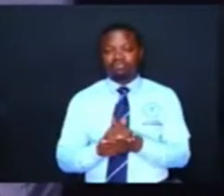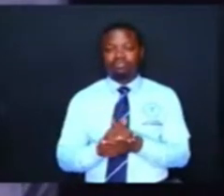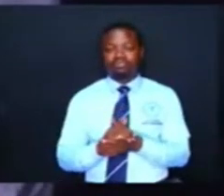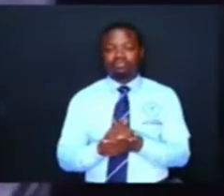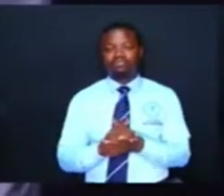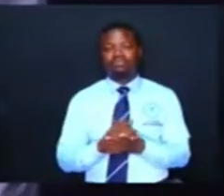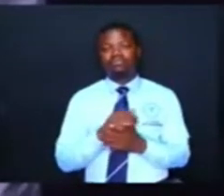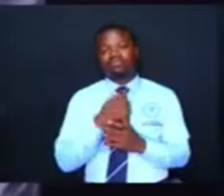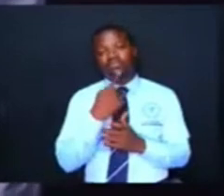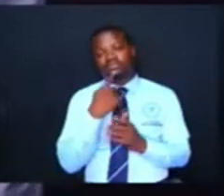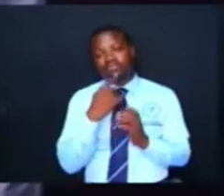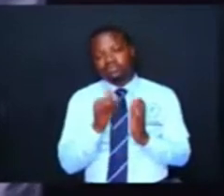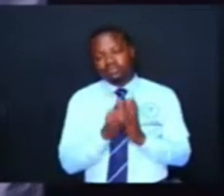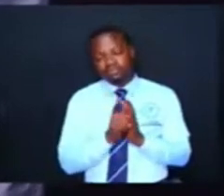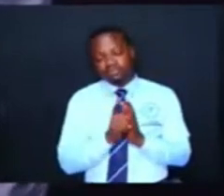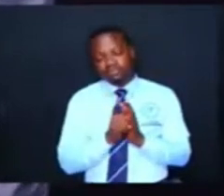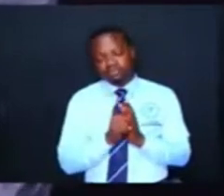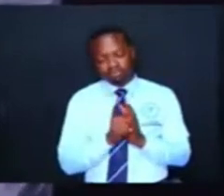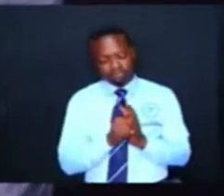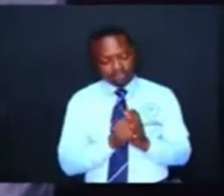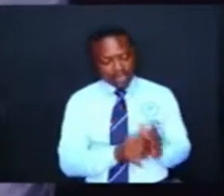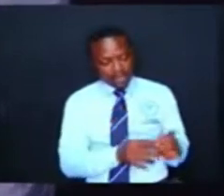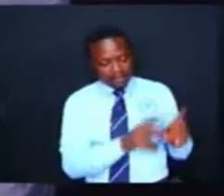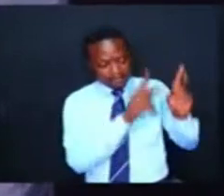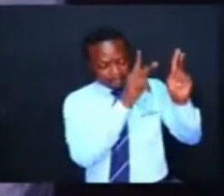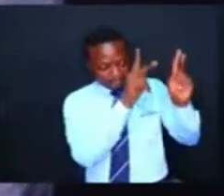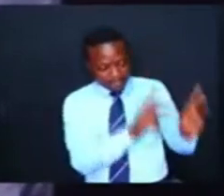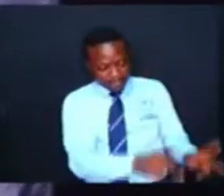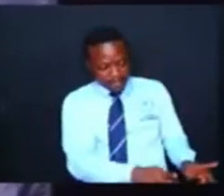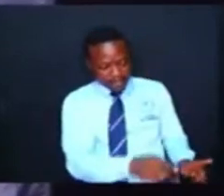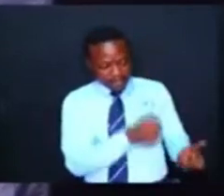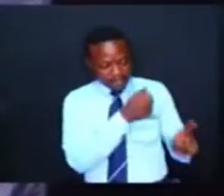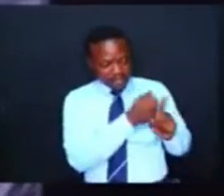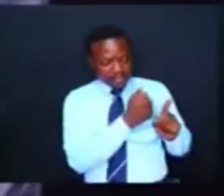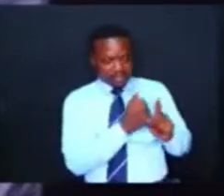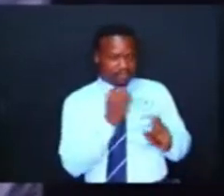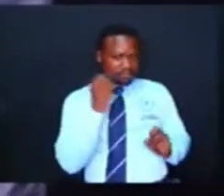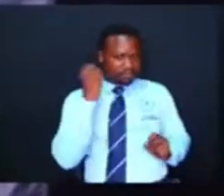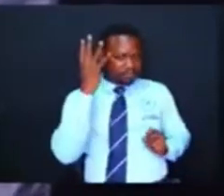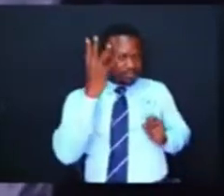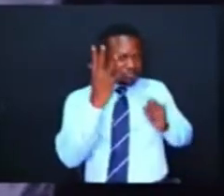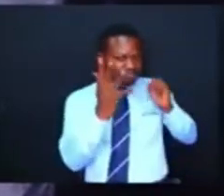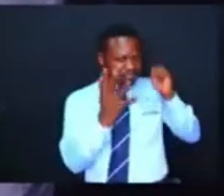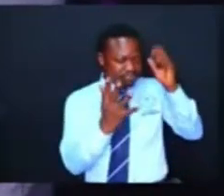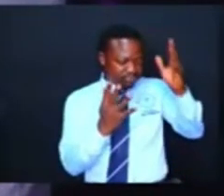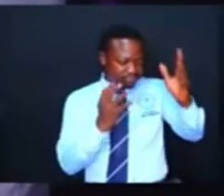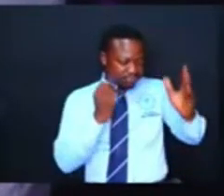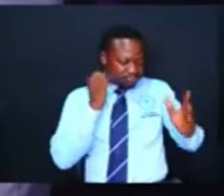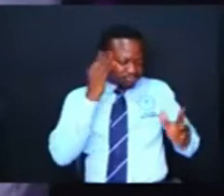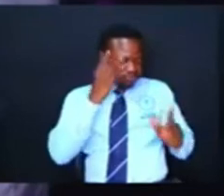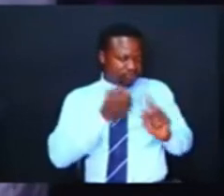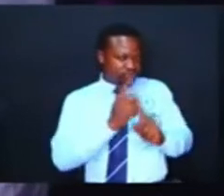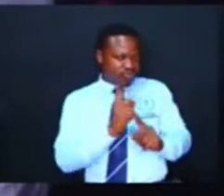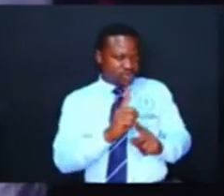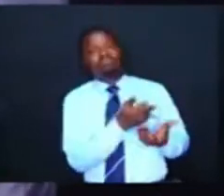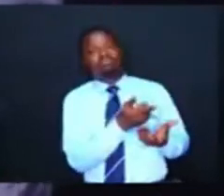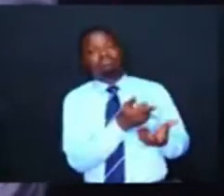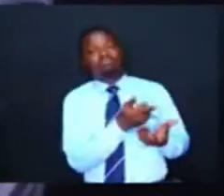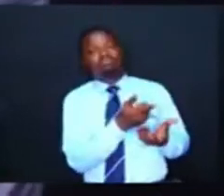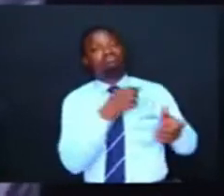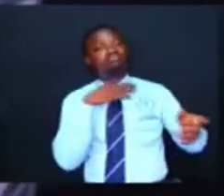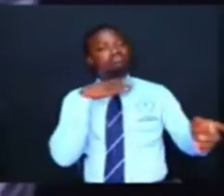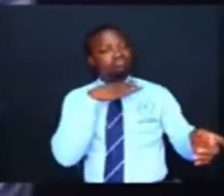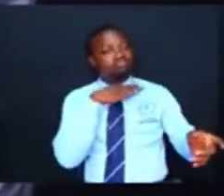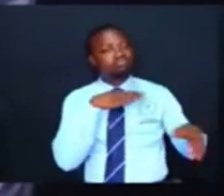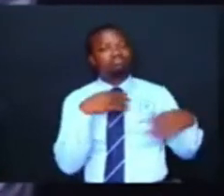the things that come out of a person's mouth come from the heart, and these defile them.